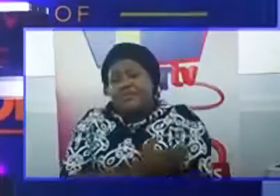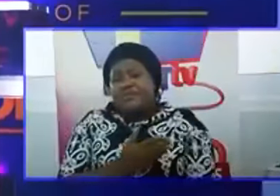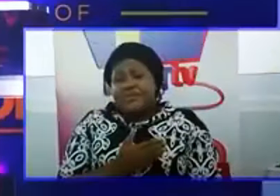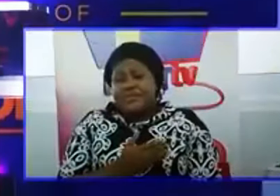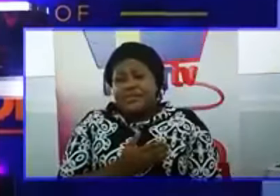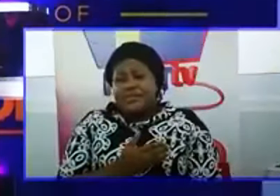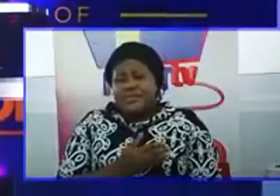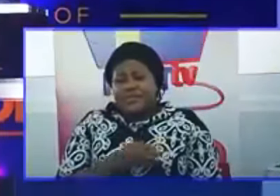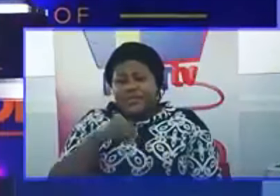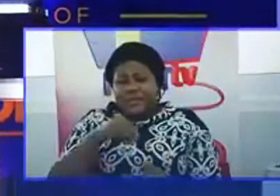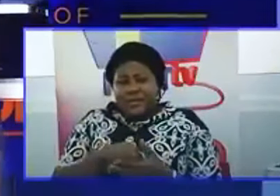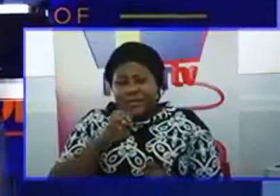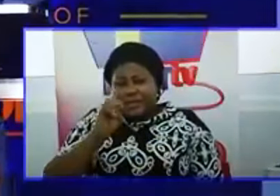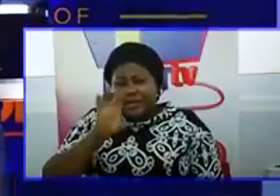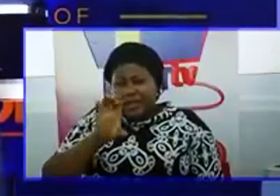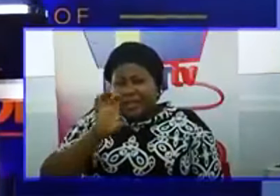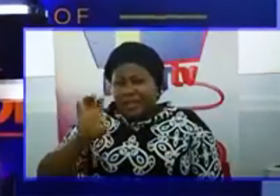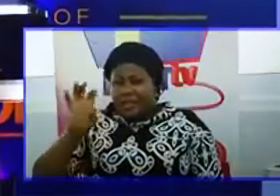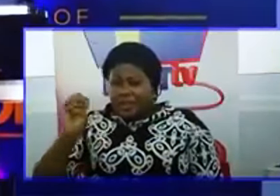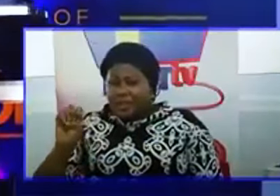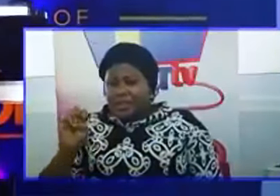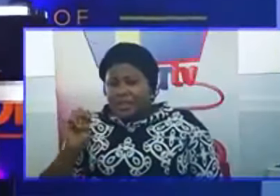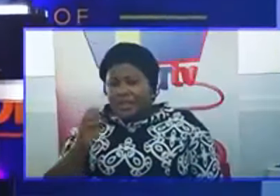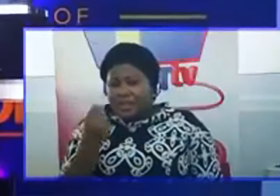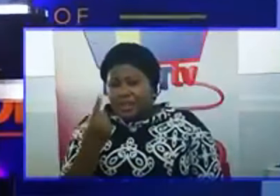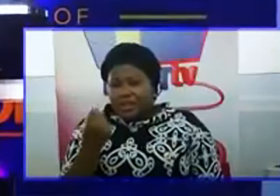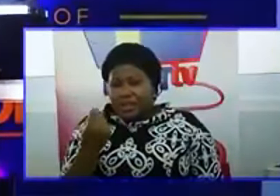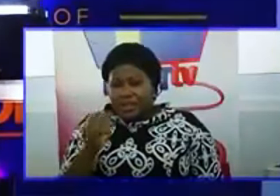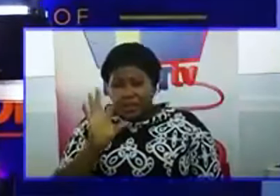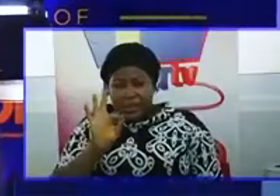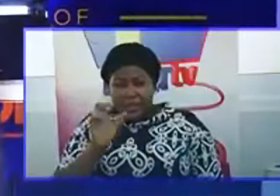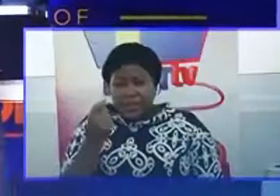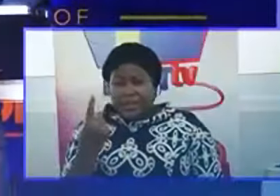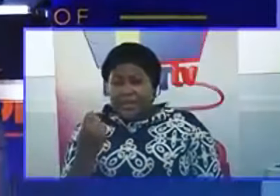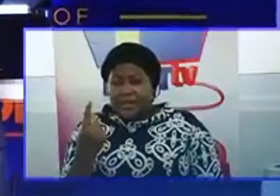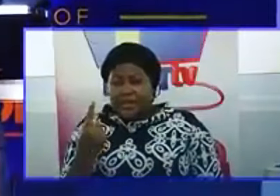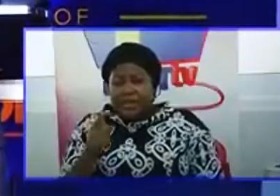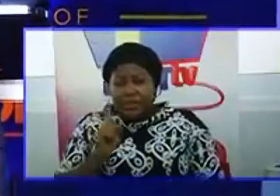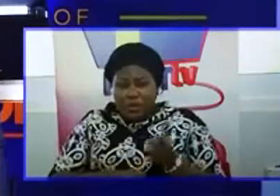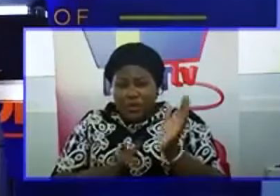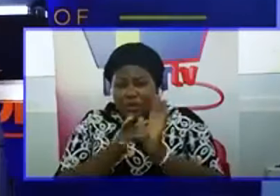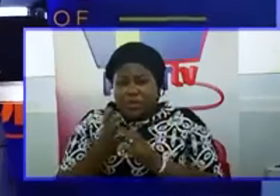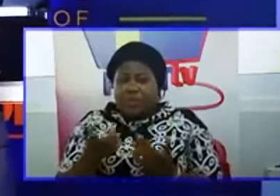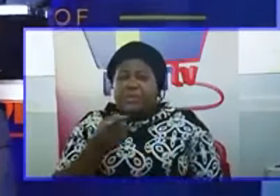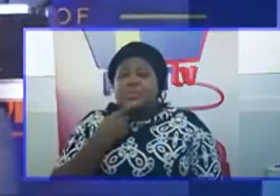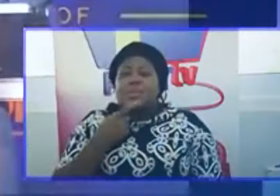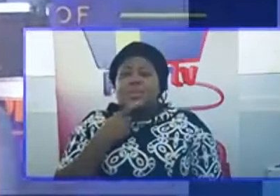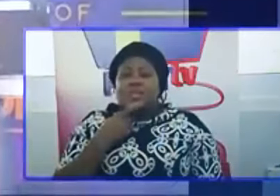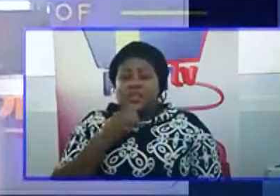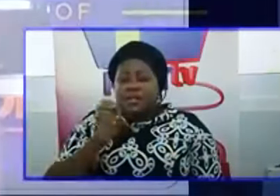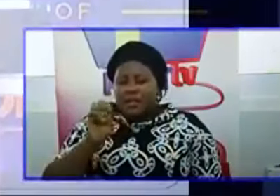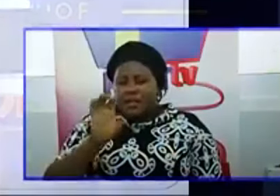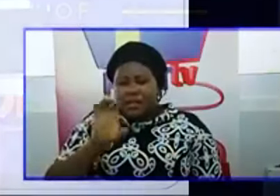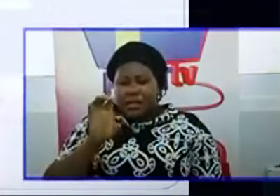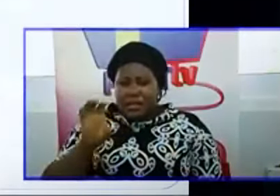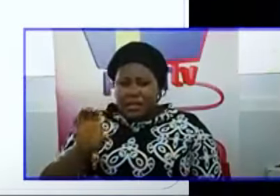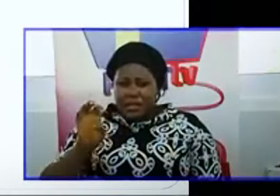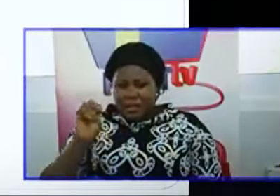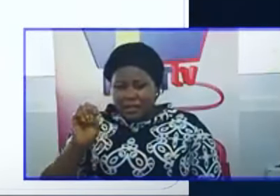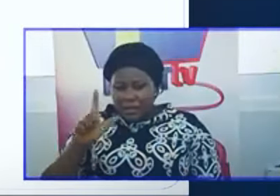In Ecclesiastes chapter 9, verse 11, this is what the Bible says. Ecclesiastes 9,